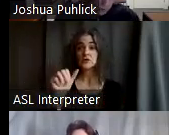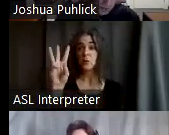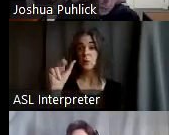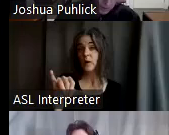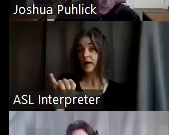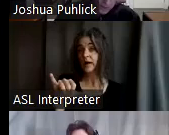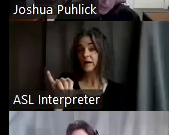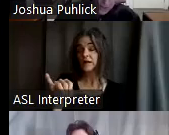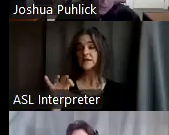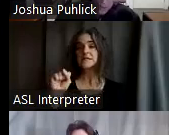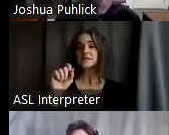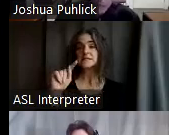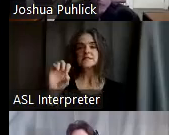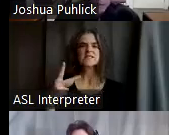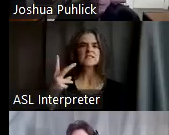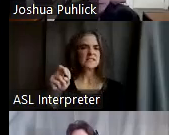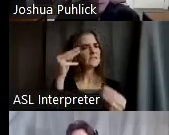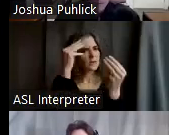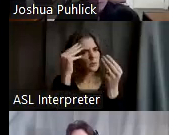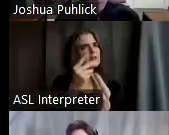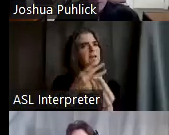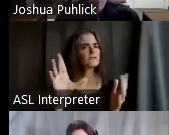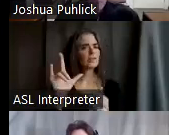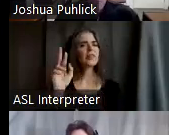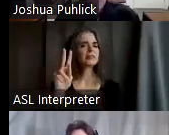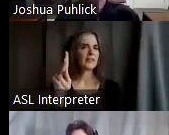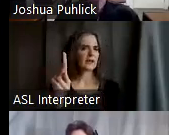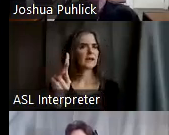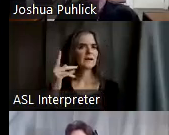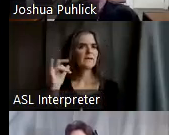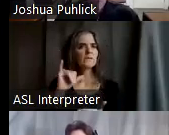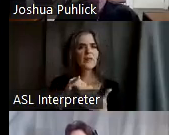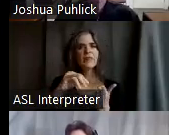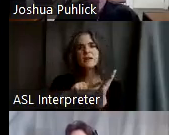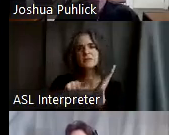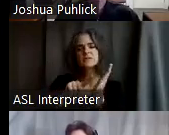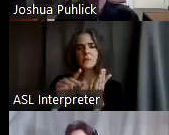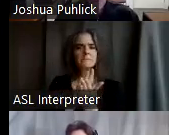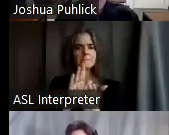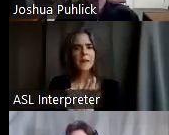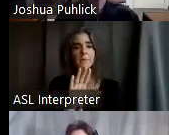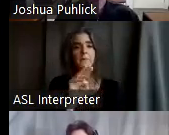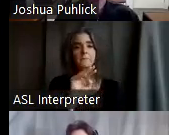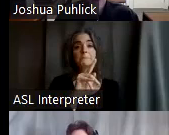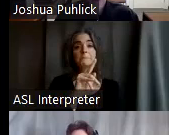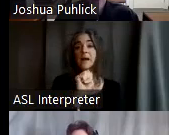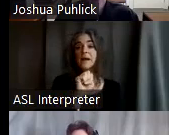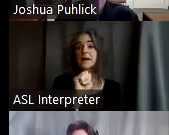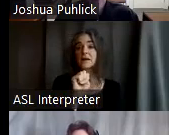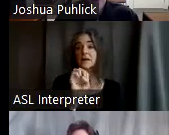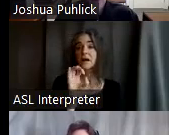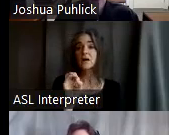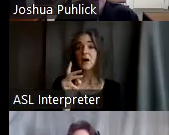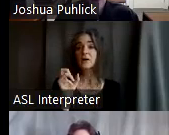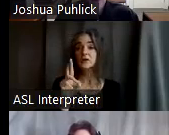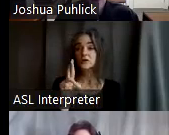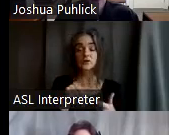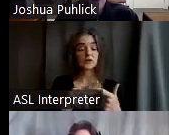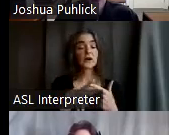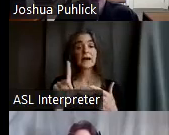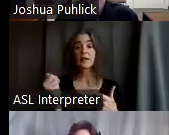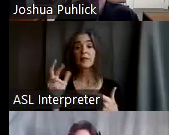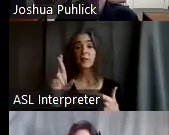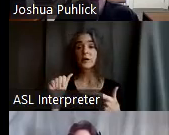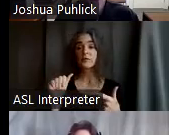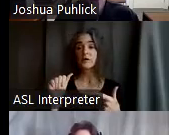Stephen will also provide the link to that. Mike Connor and Laura Smith summarized a lot of the